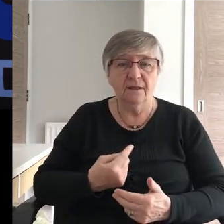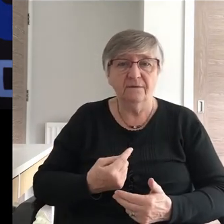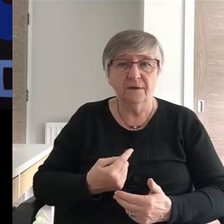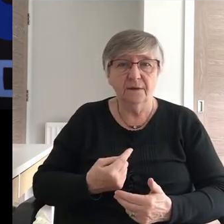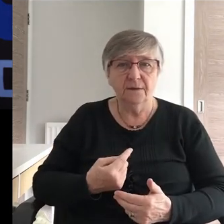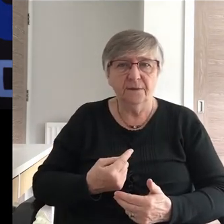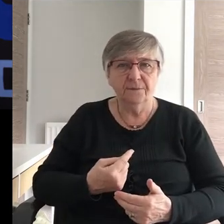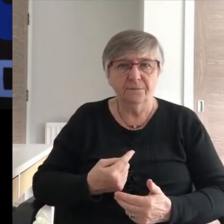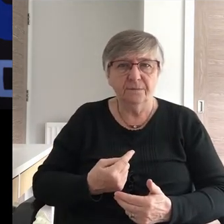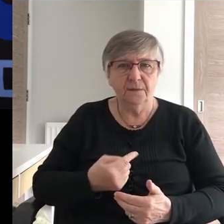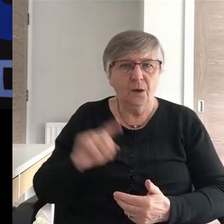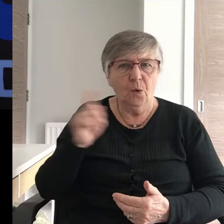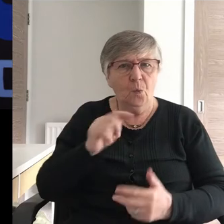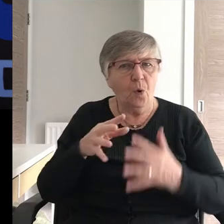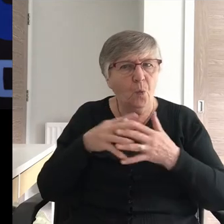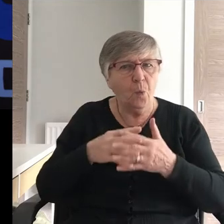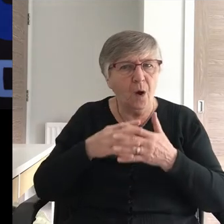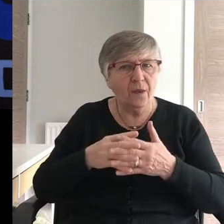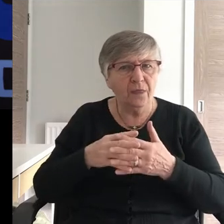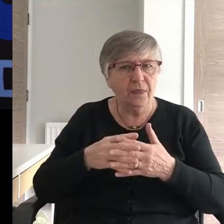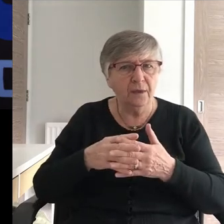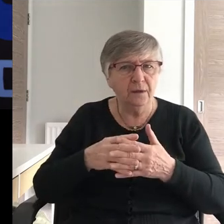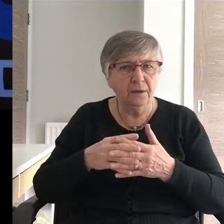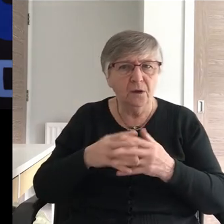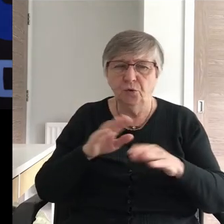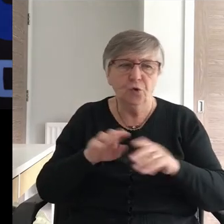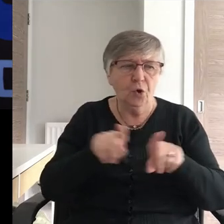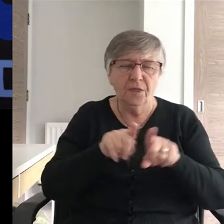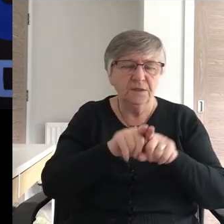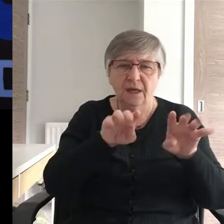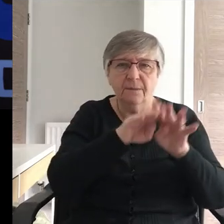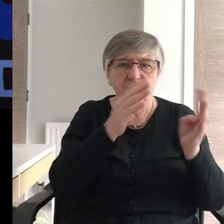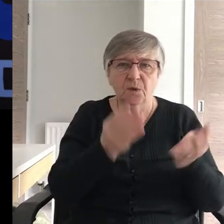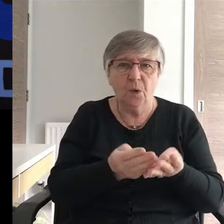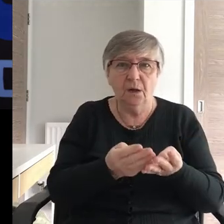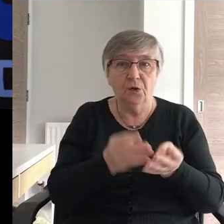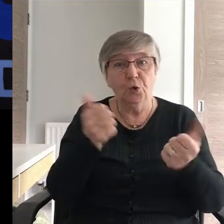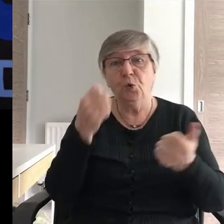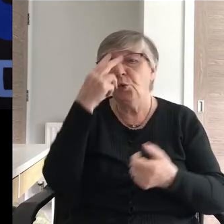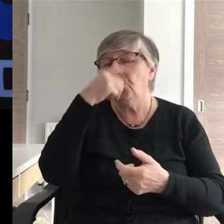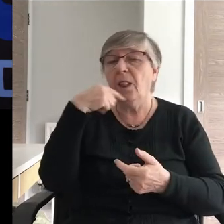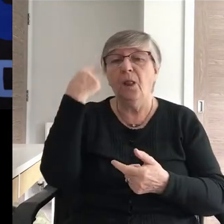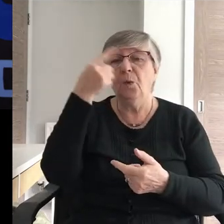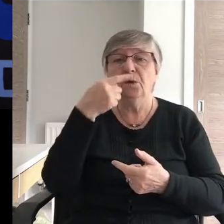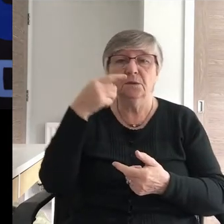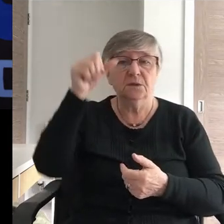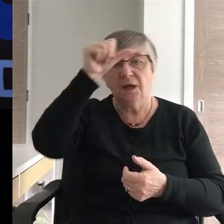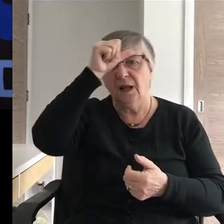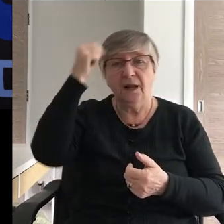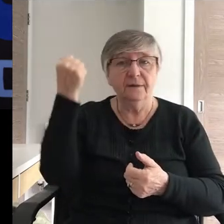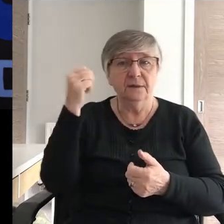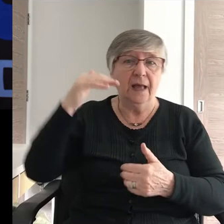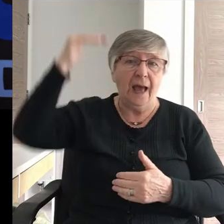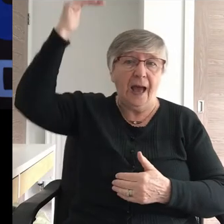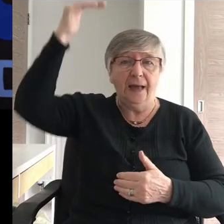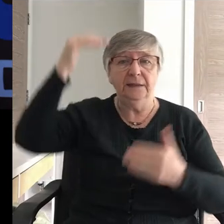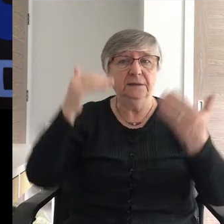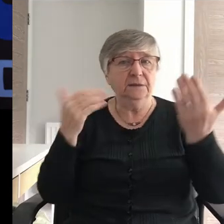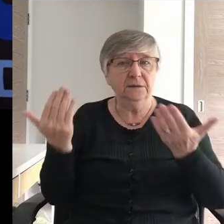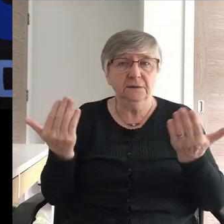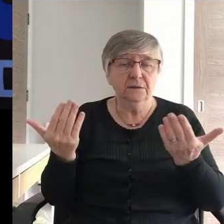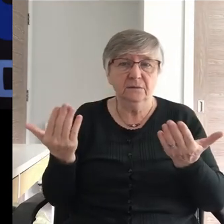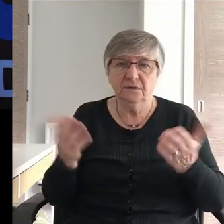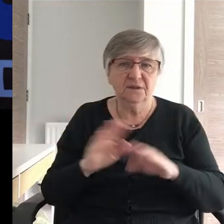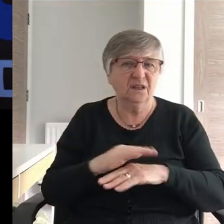The measurement of worth and value isn't on the world's terms, good looks, intellect, height, social standing, or